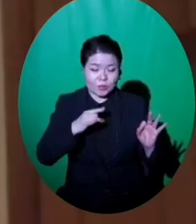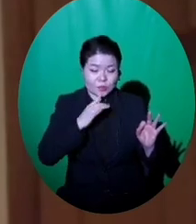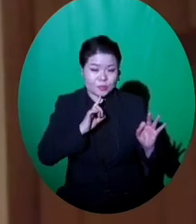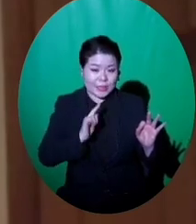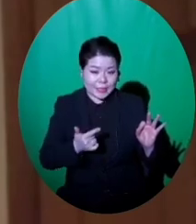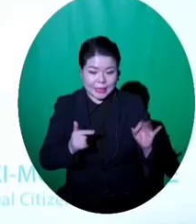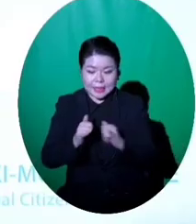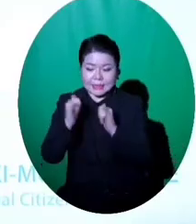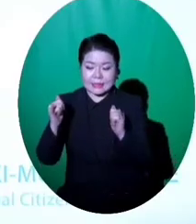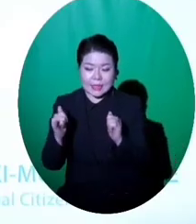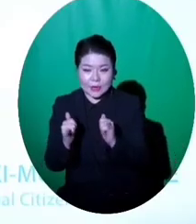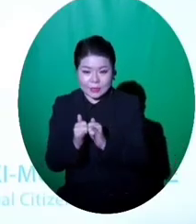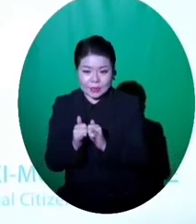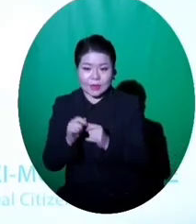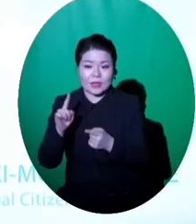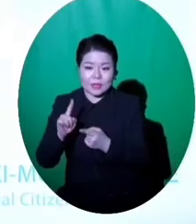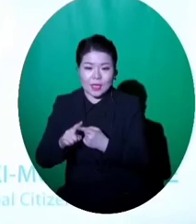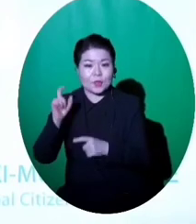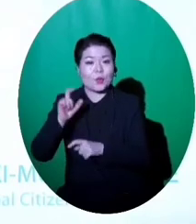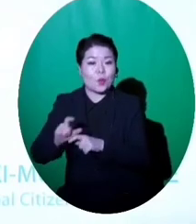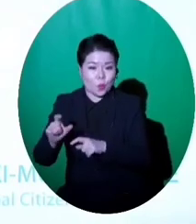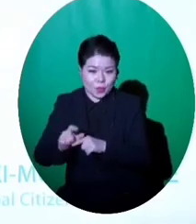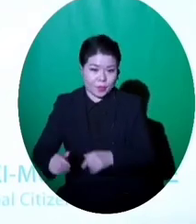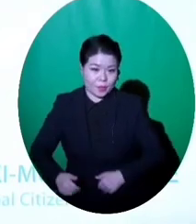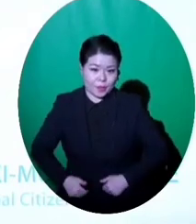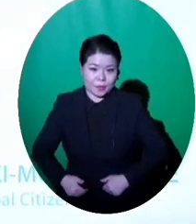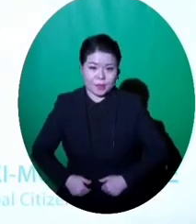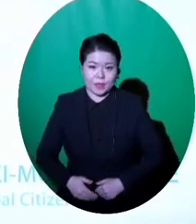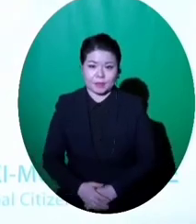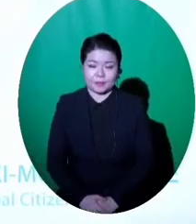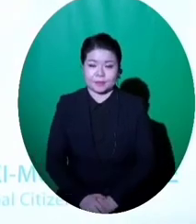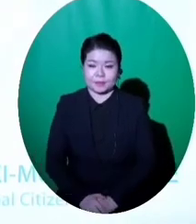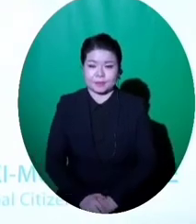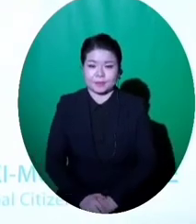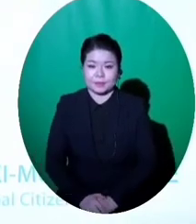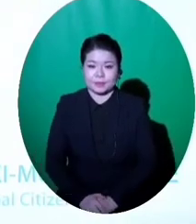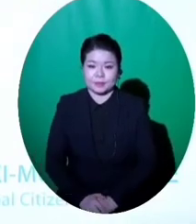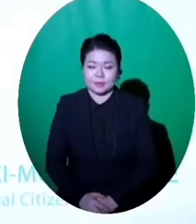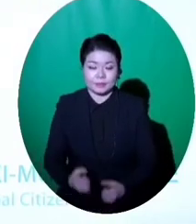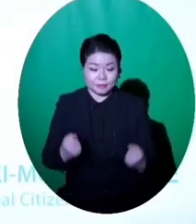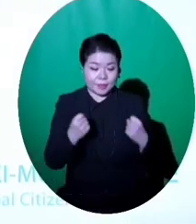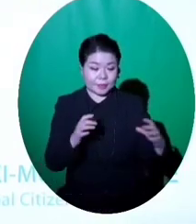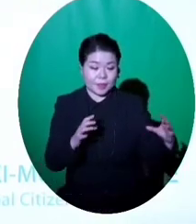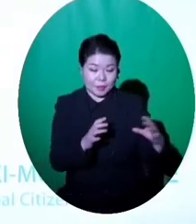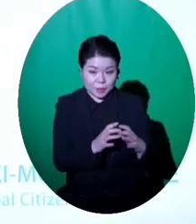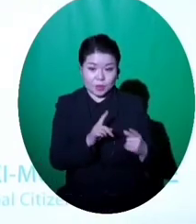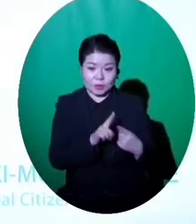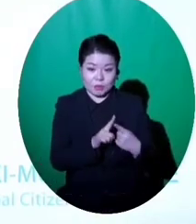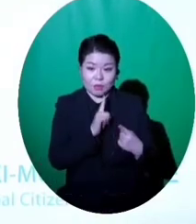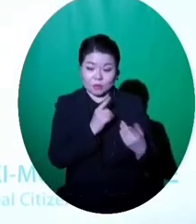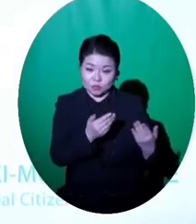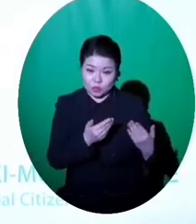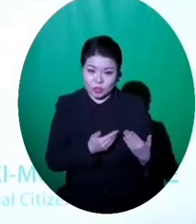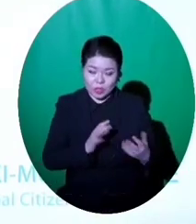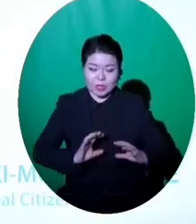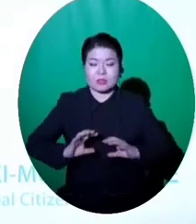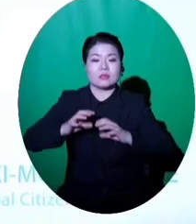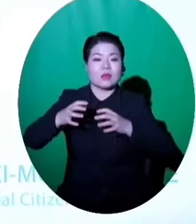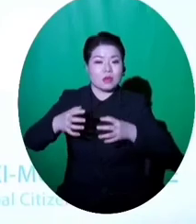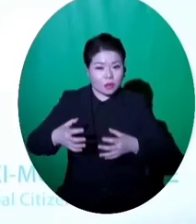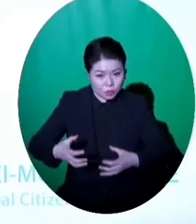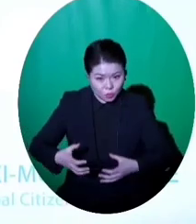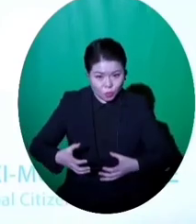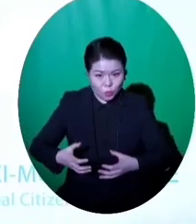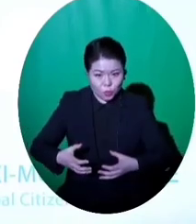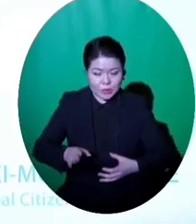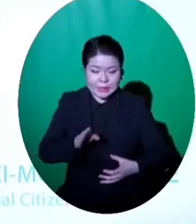Okay. Well, you discuss about the cooperation. Is there any like global cases that to achieve the